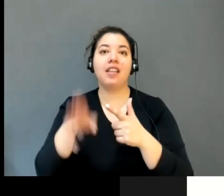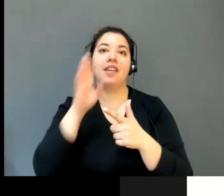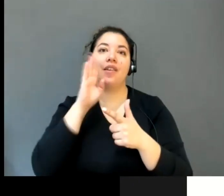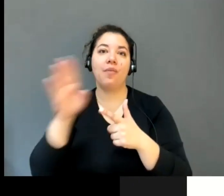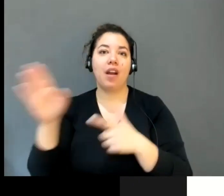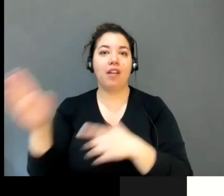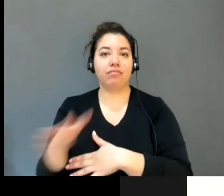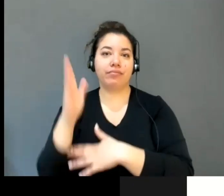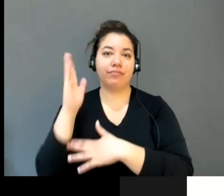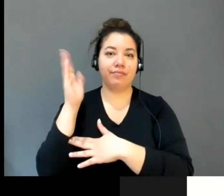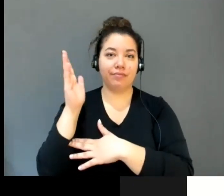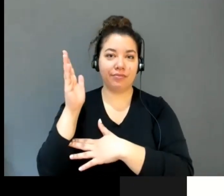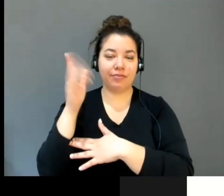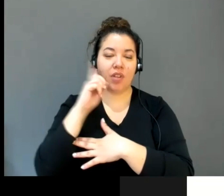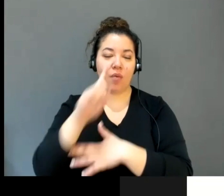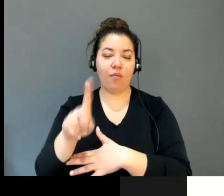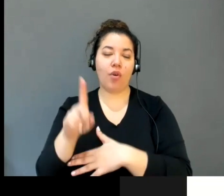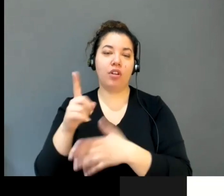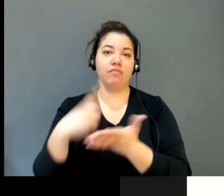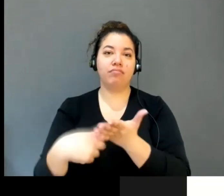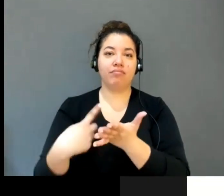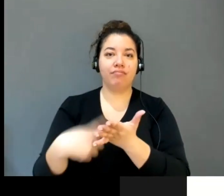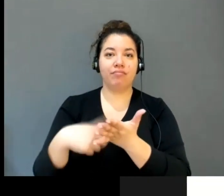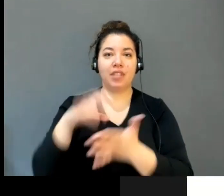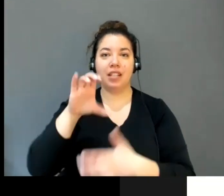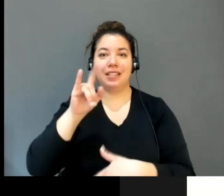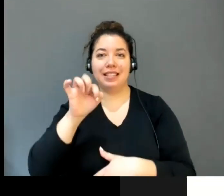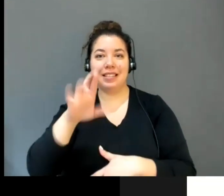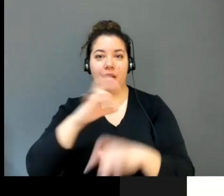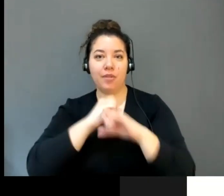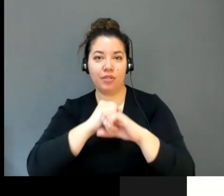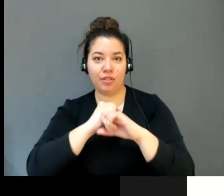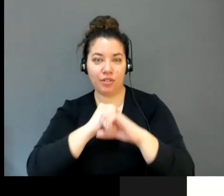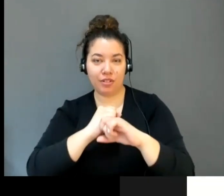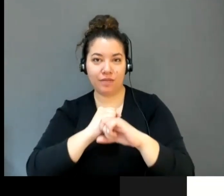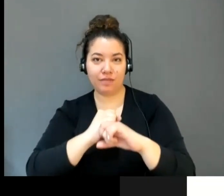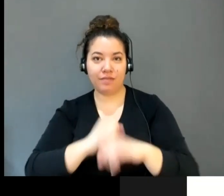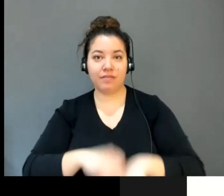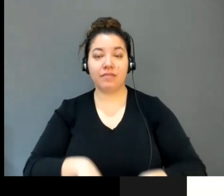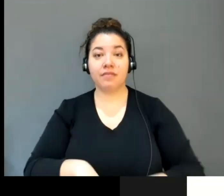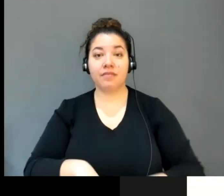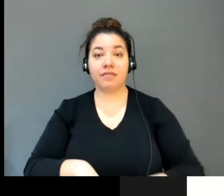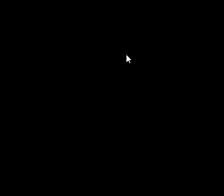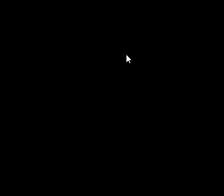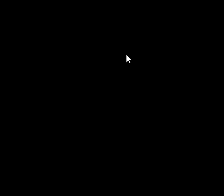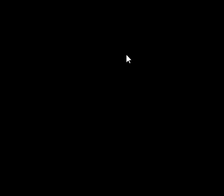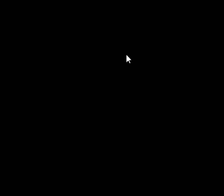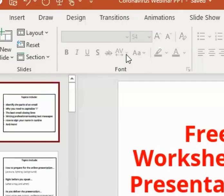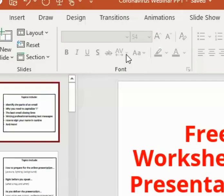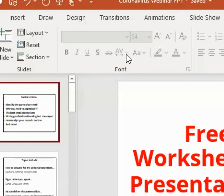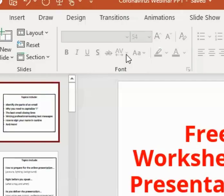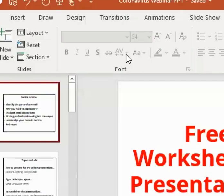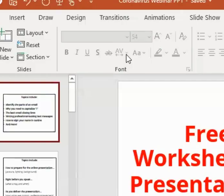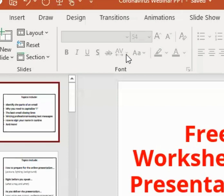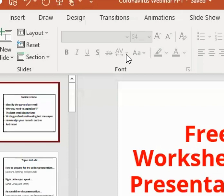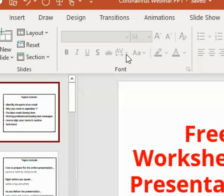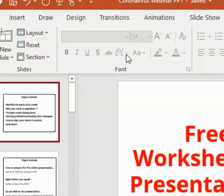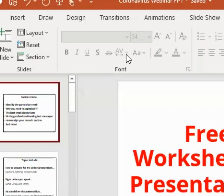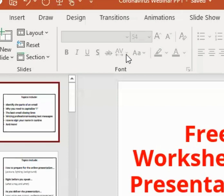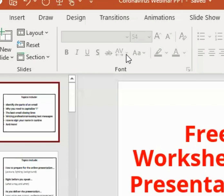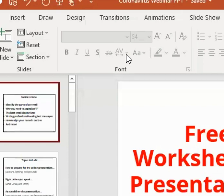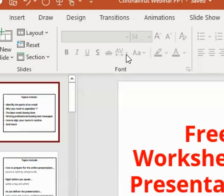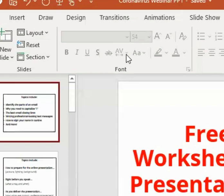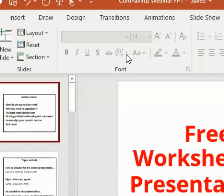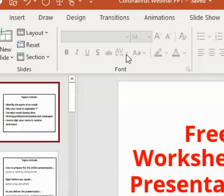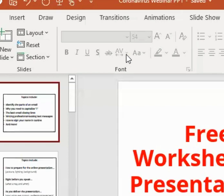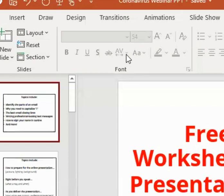guest to talk about cybersecurity. So the first thing I'd like to do is share our screen. Let me get the slide, get my